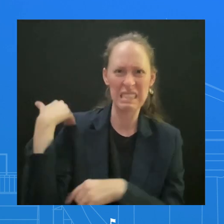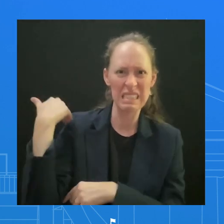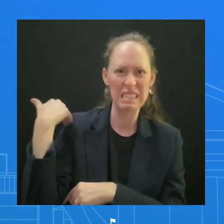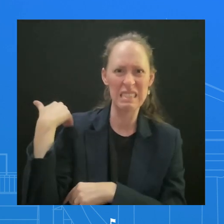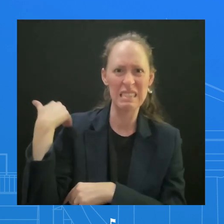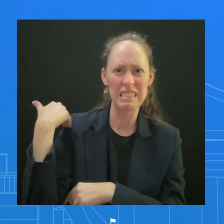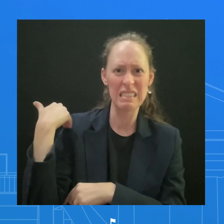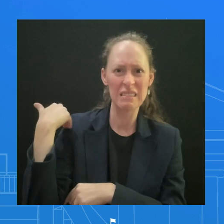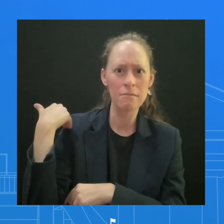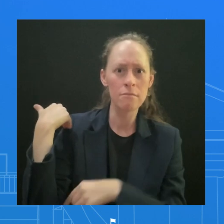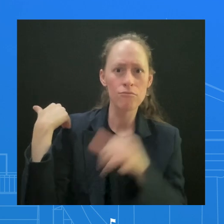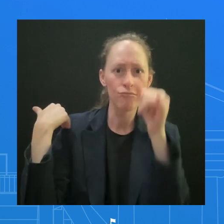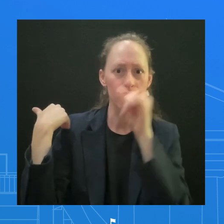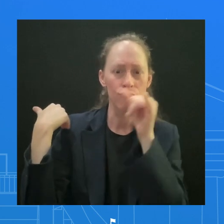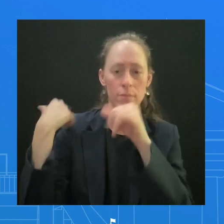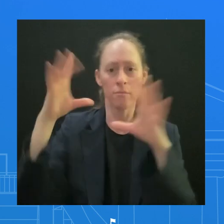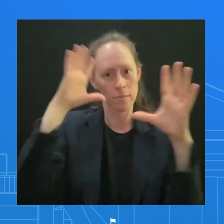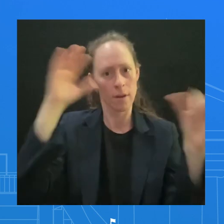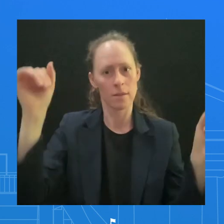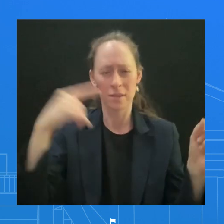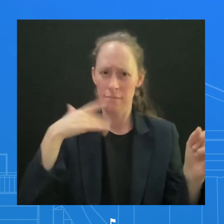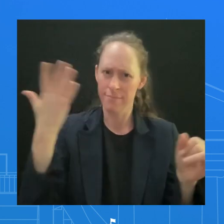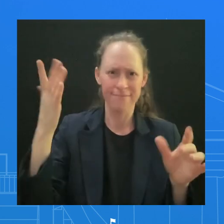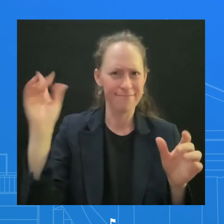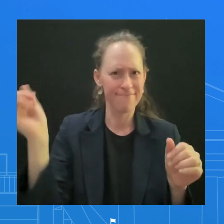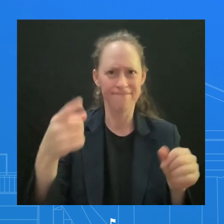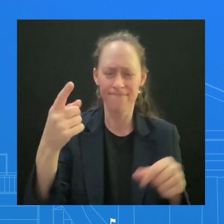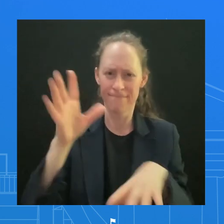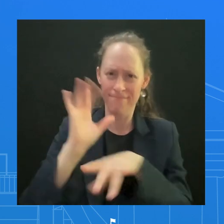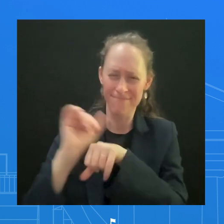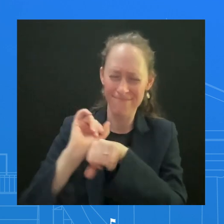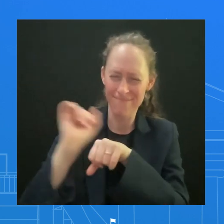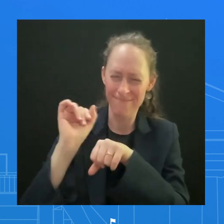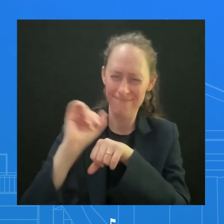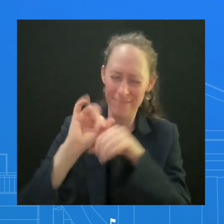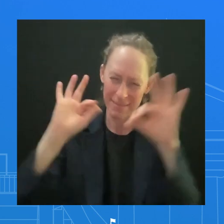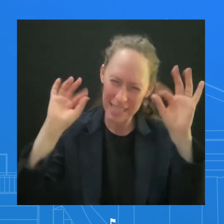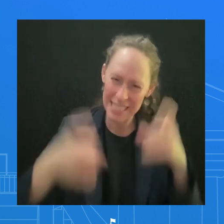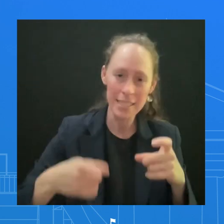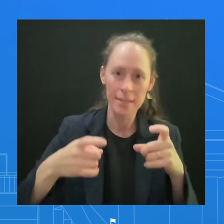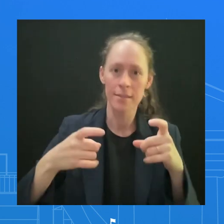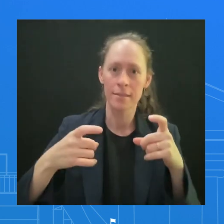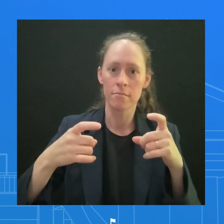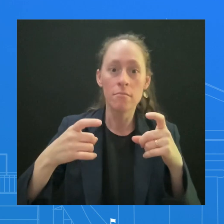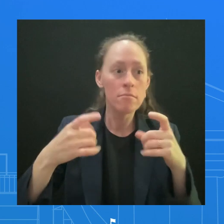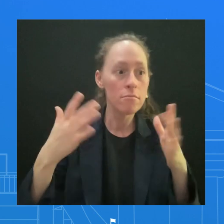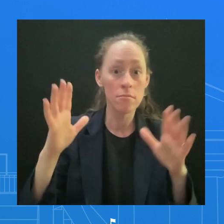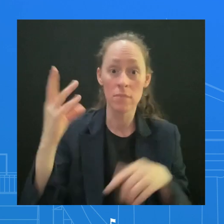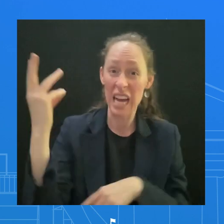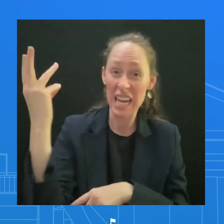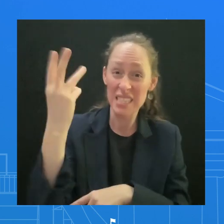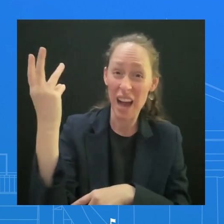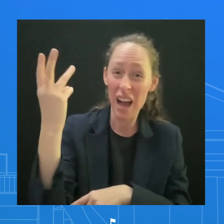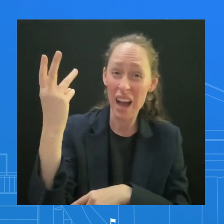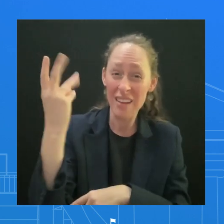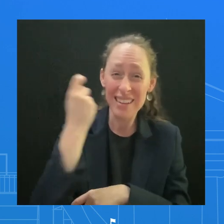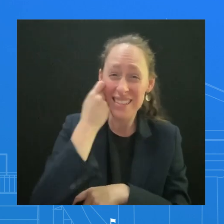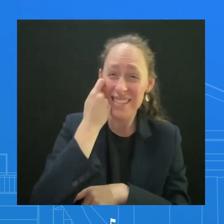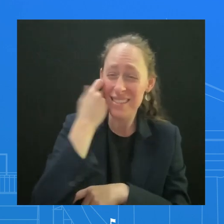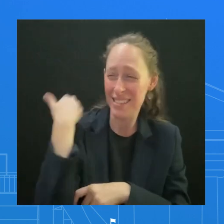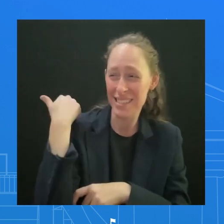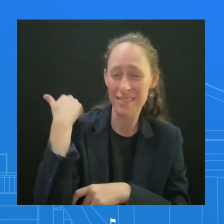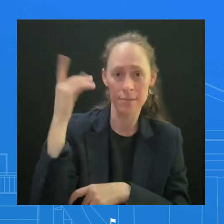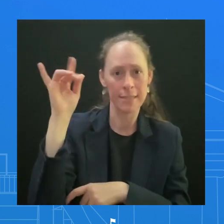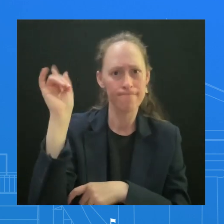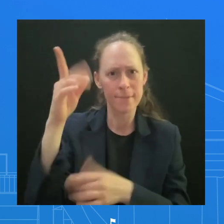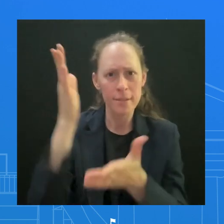days ago, as you all covered and may have been there yourselves, he visited Philadelphia, where he viewed the site of the collapse and met with